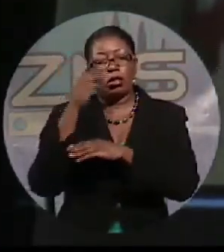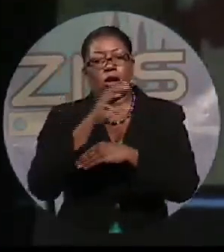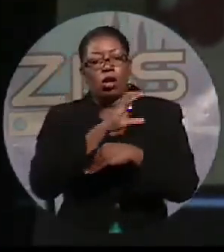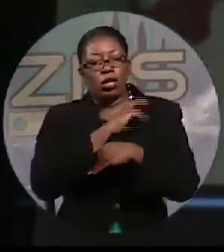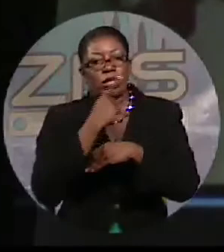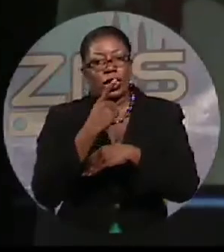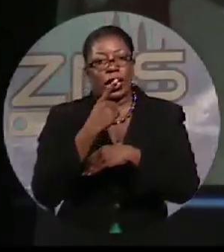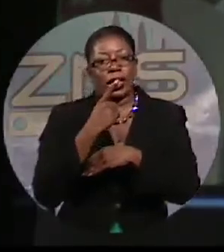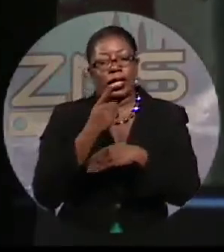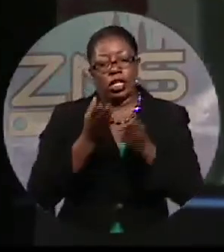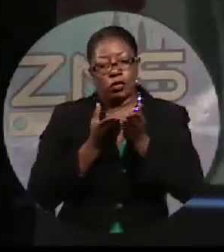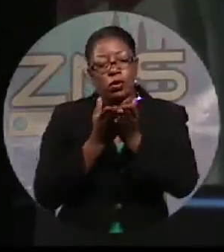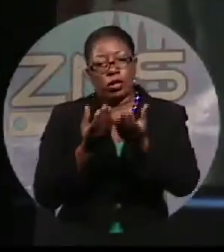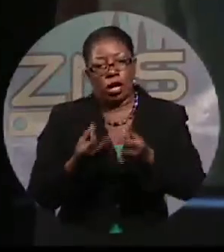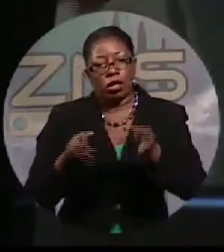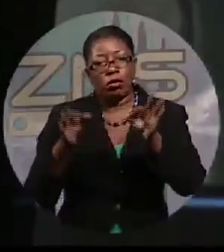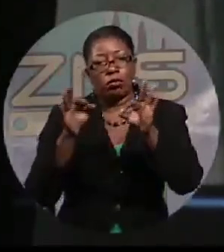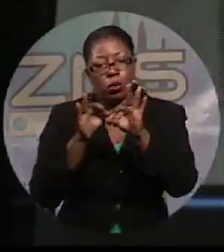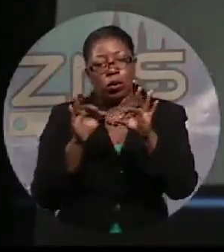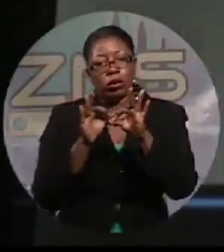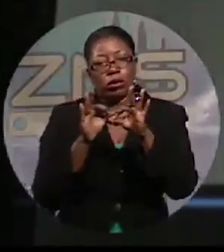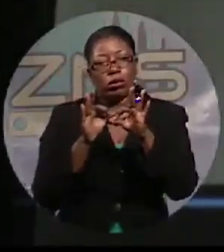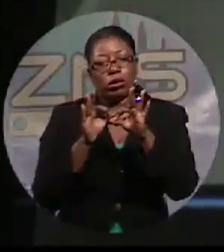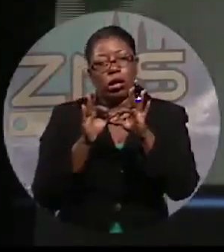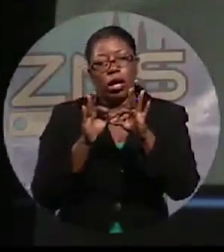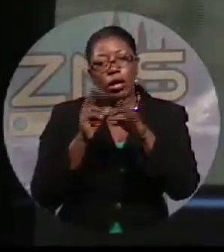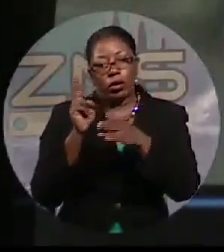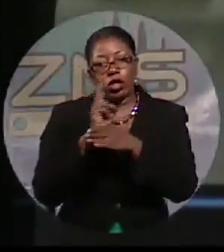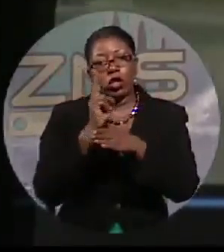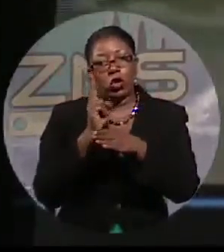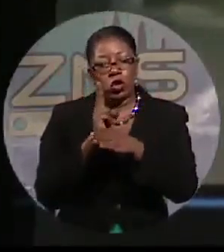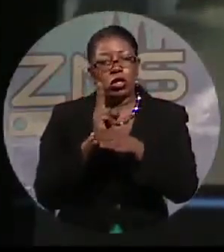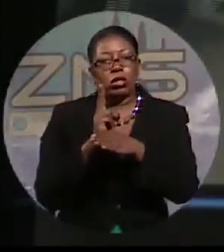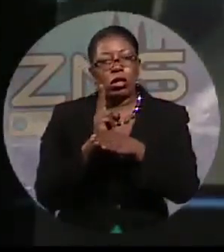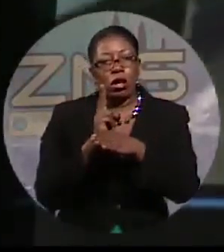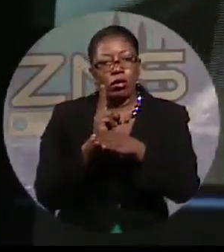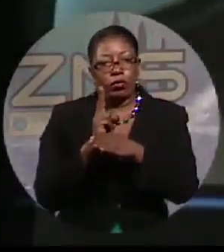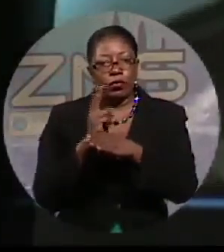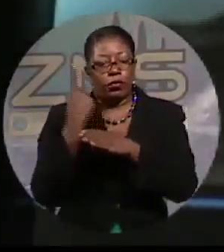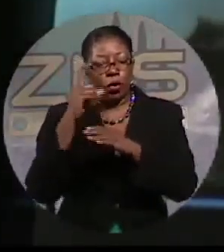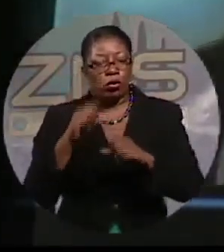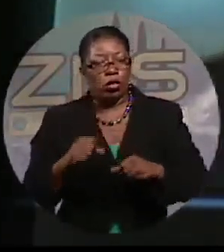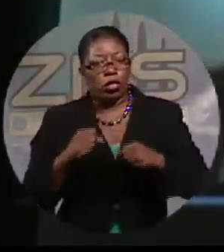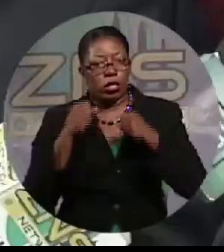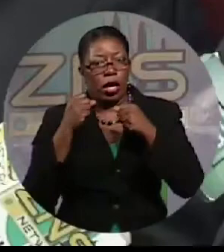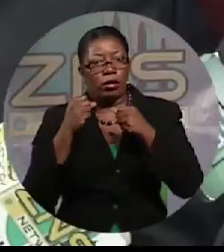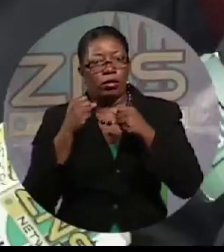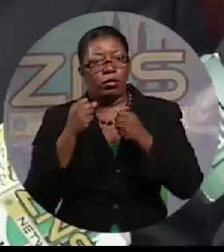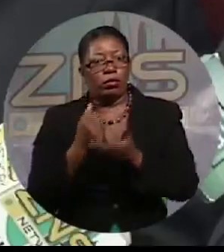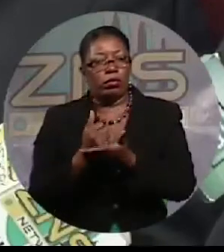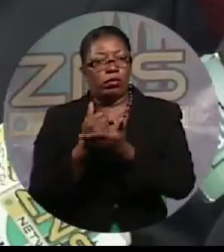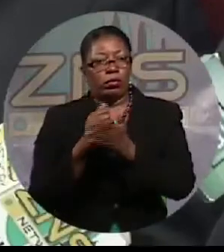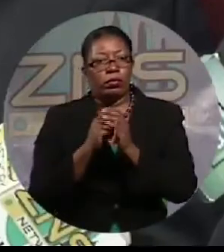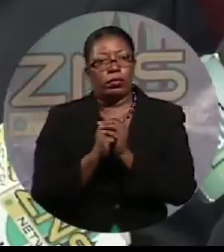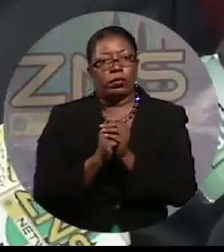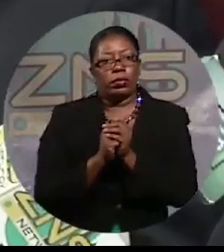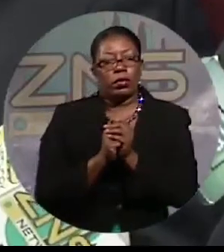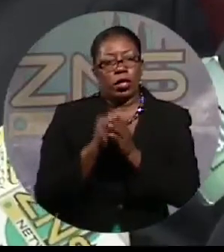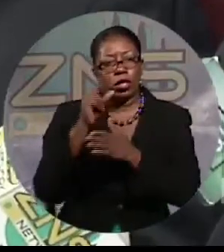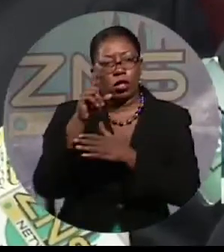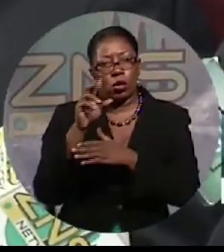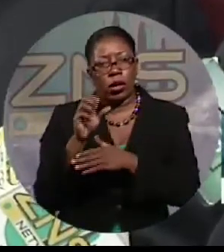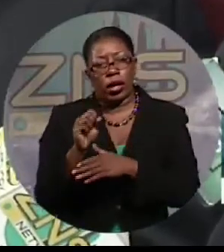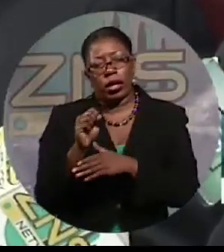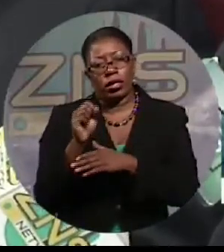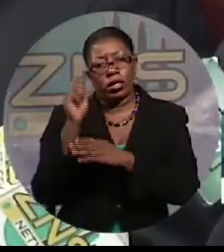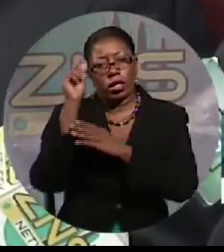critical in providing rescue missions throughout the country during and after a disaster. The United States government has